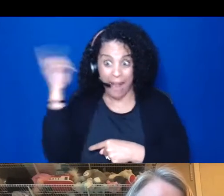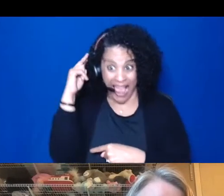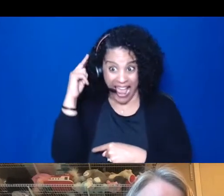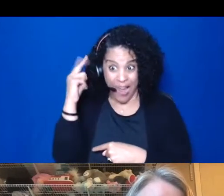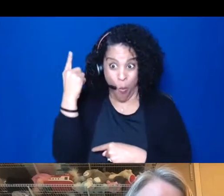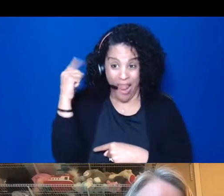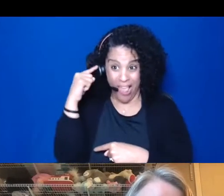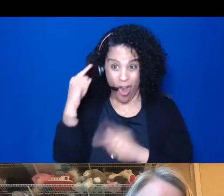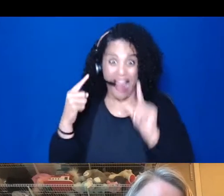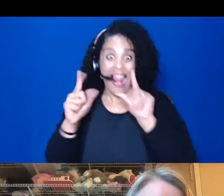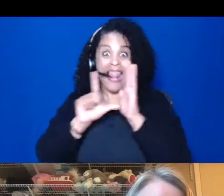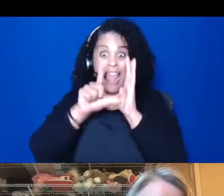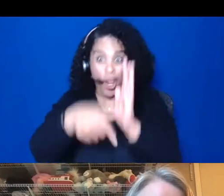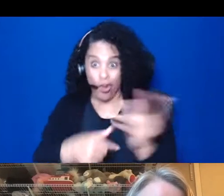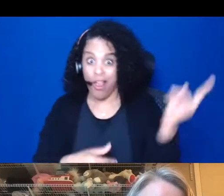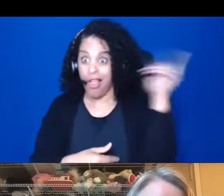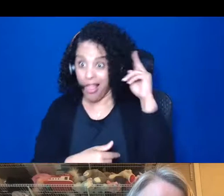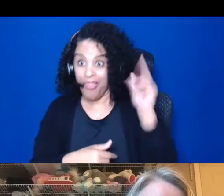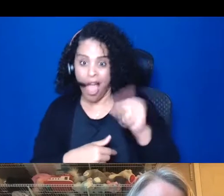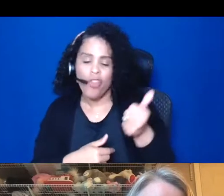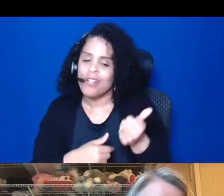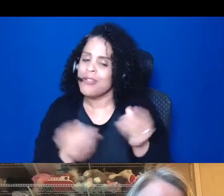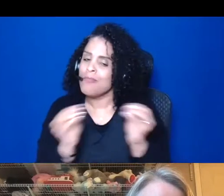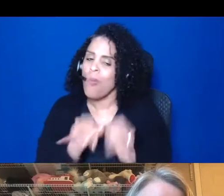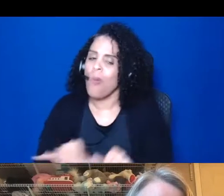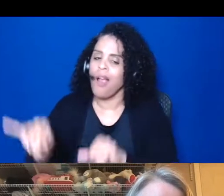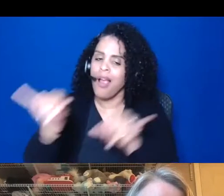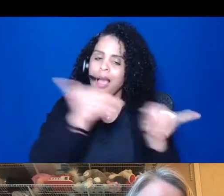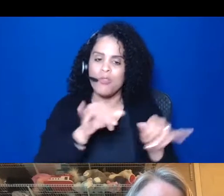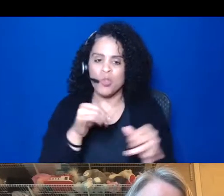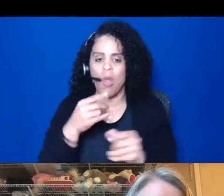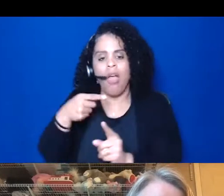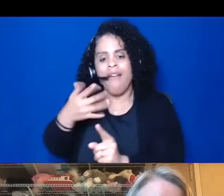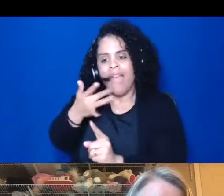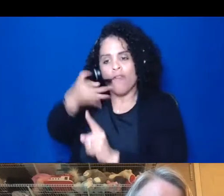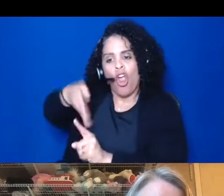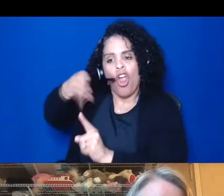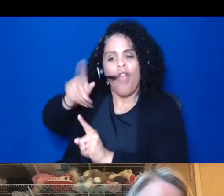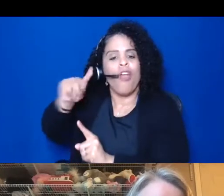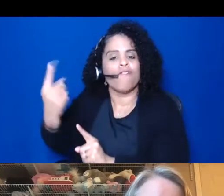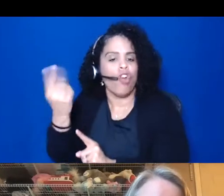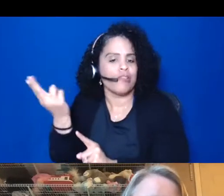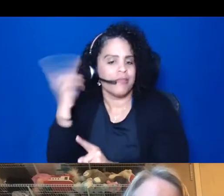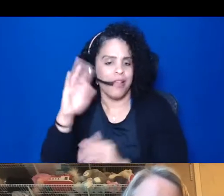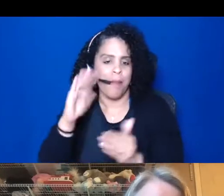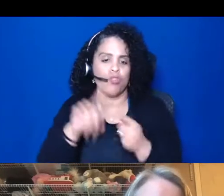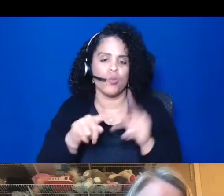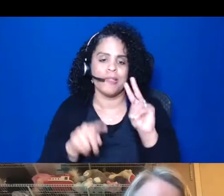gets implanted in another, it's a lot more common for them to favor the first one rather than the second.